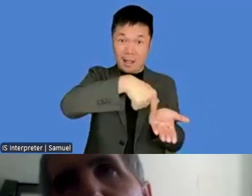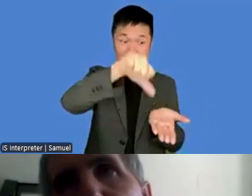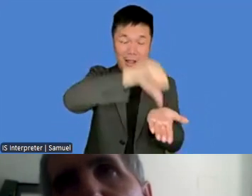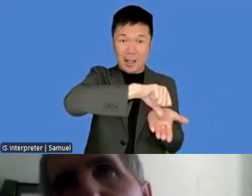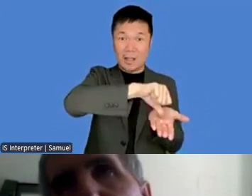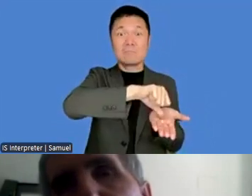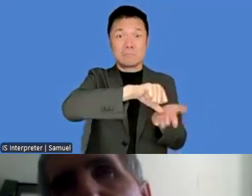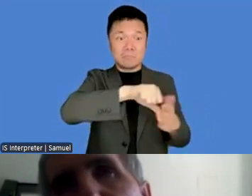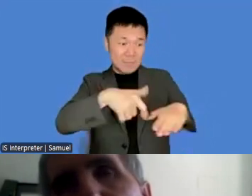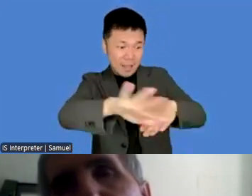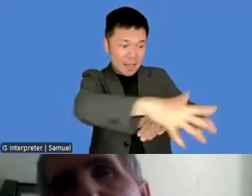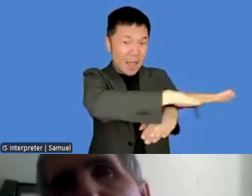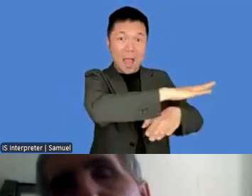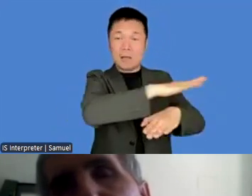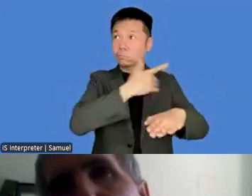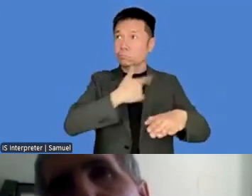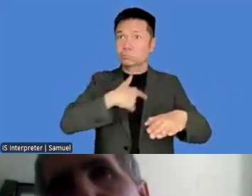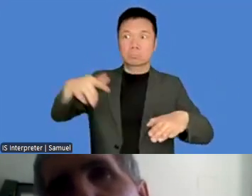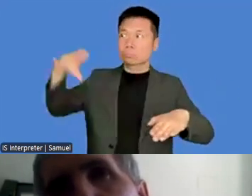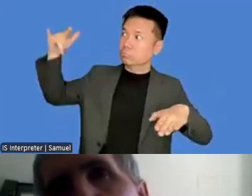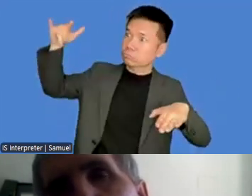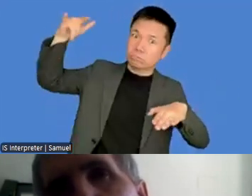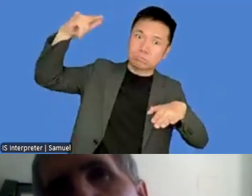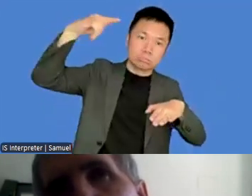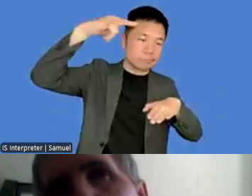and airspace imposed by